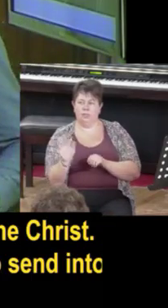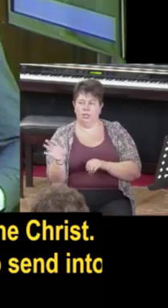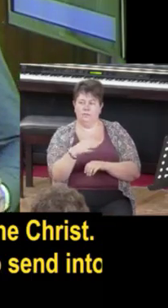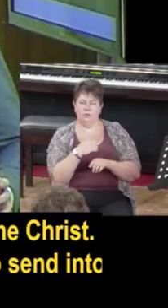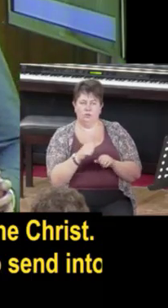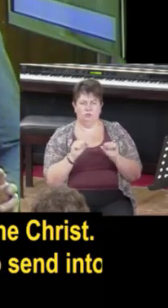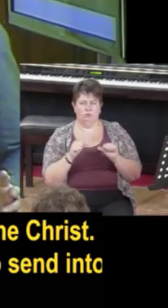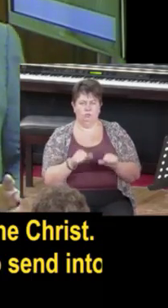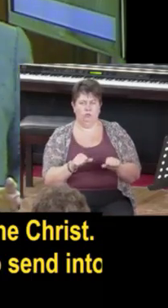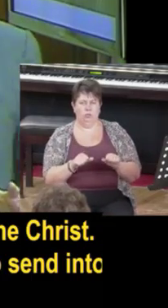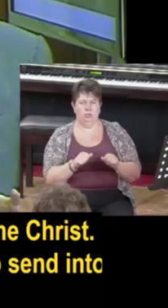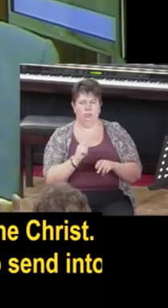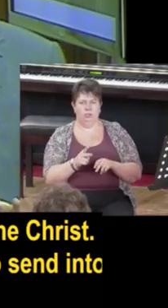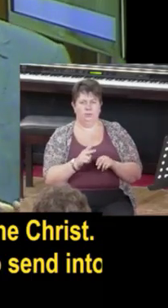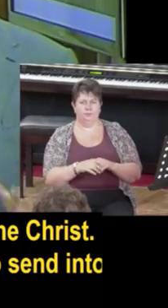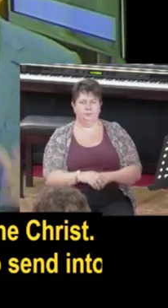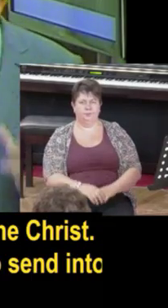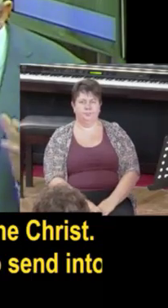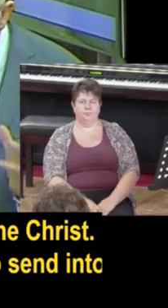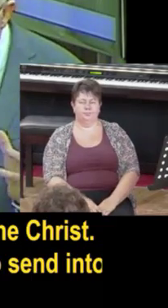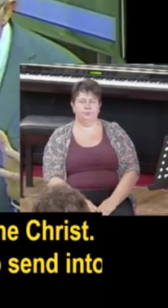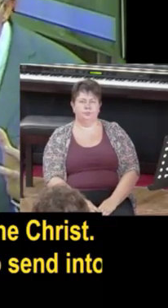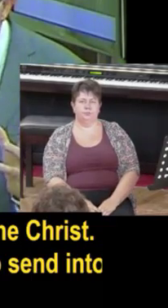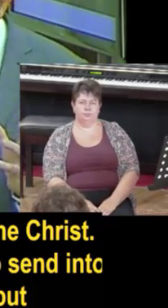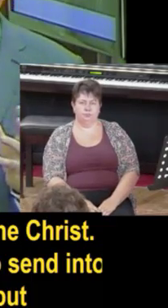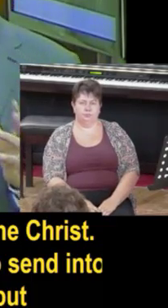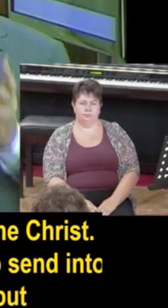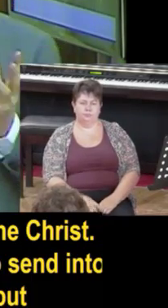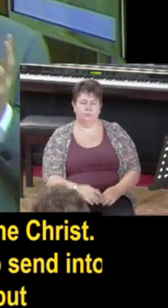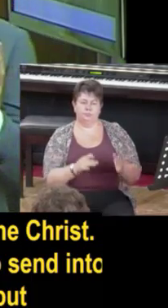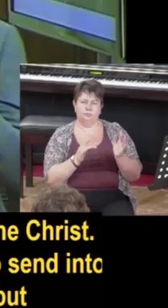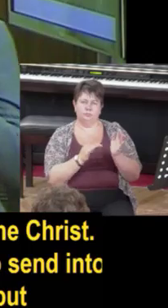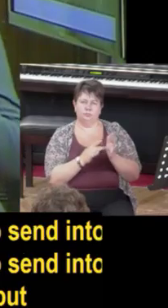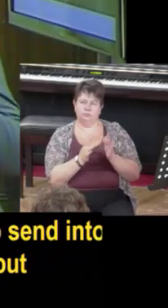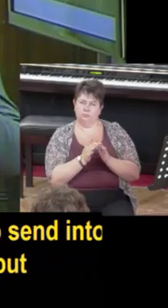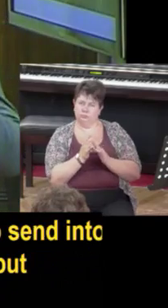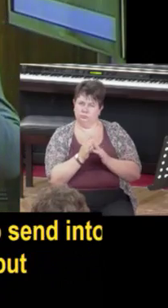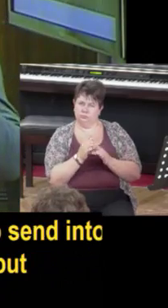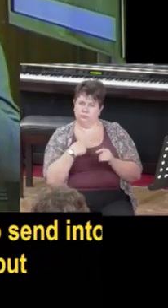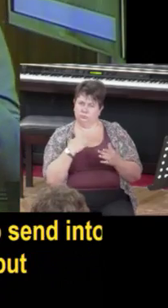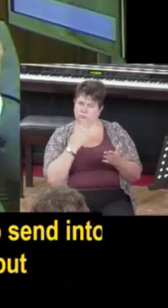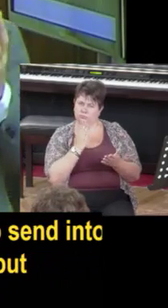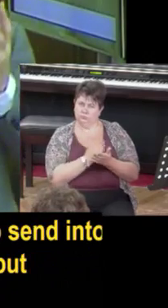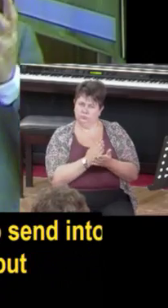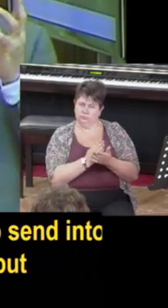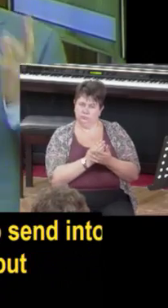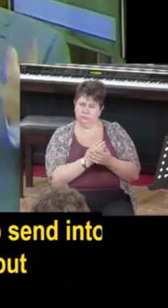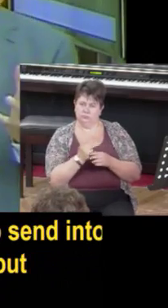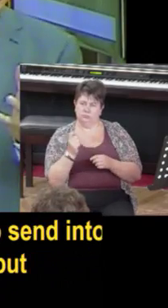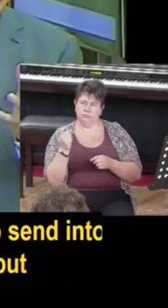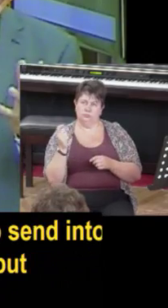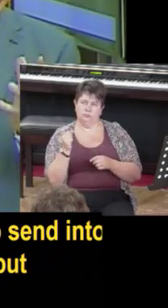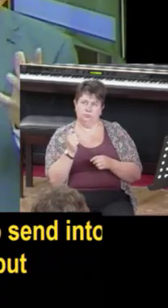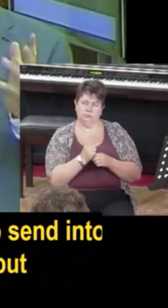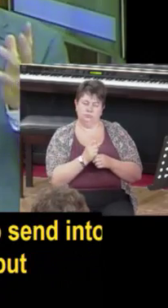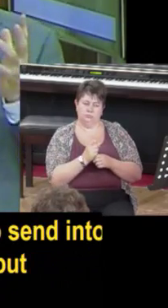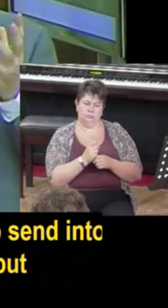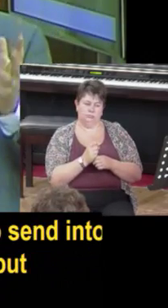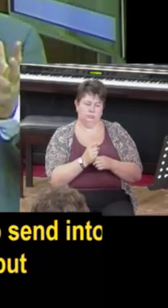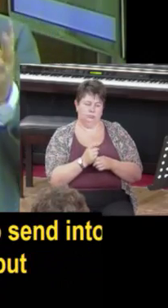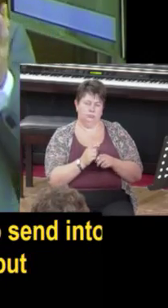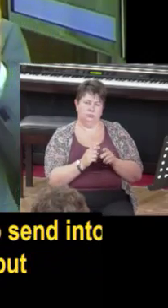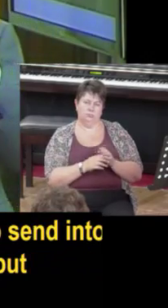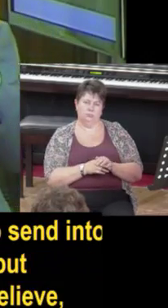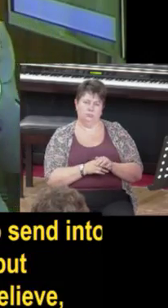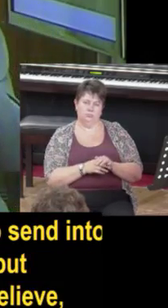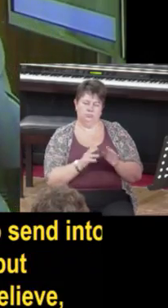again. So Jesus, we believe, is the fulfillment of